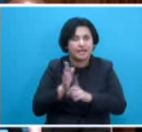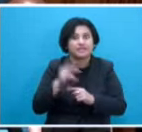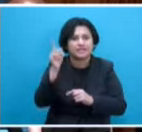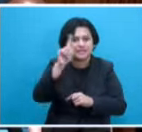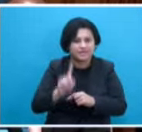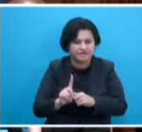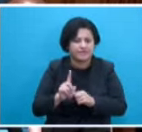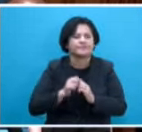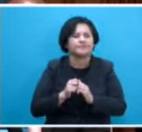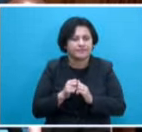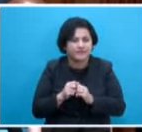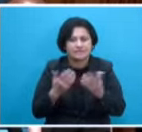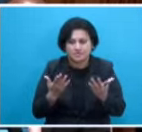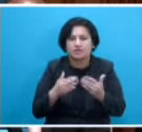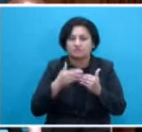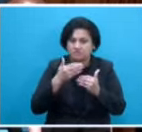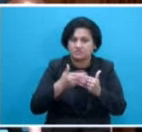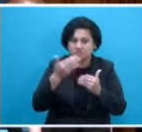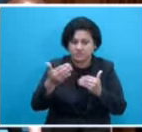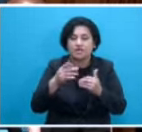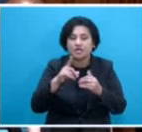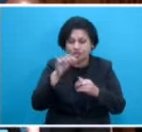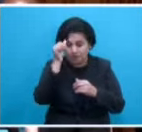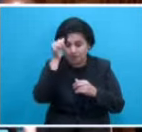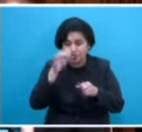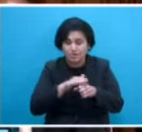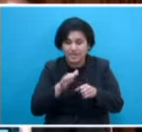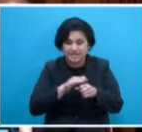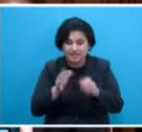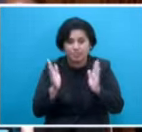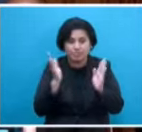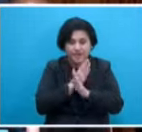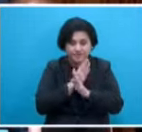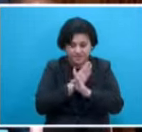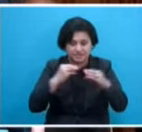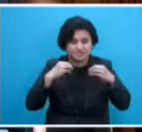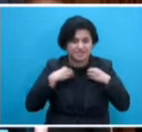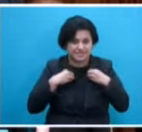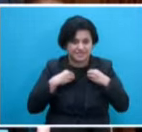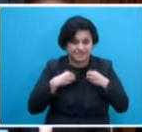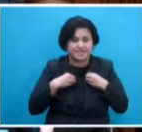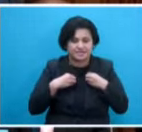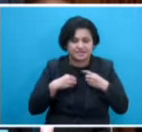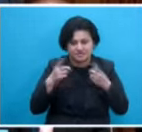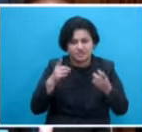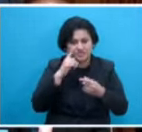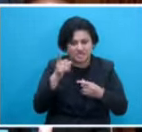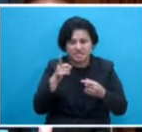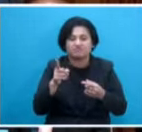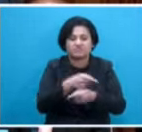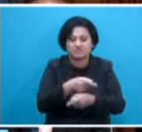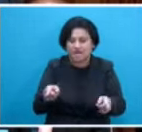billion. Time will tell if corporatizing these national assets will result in the selling off of our children's